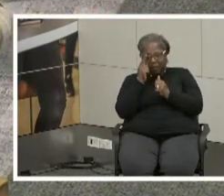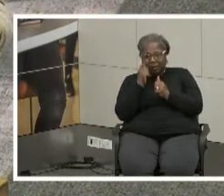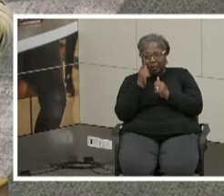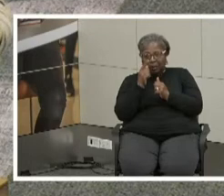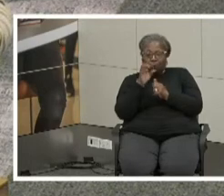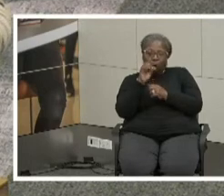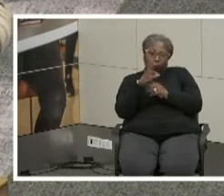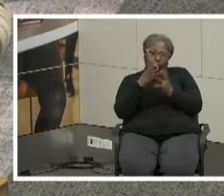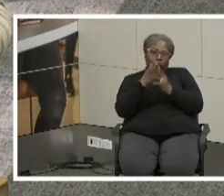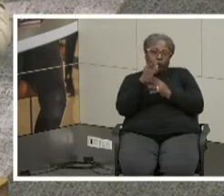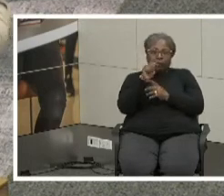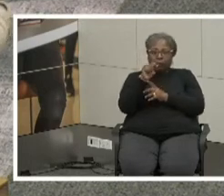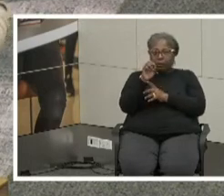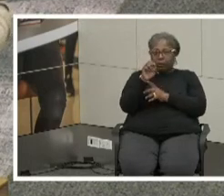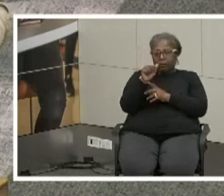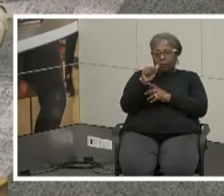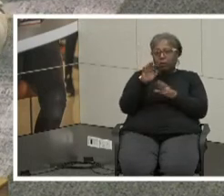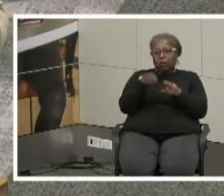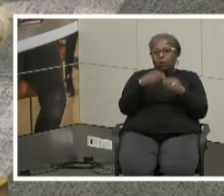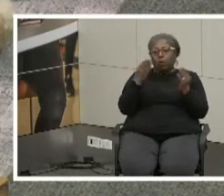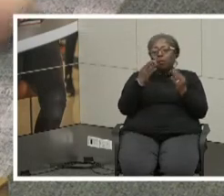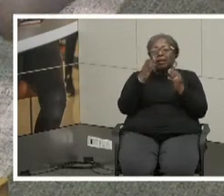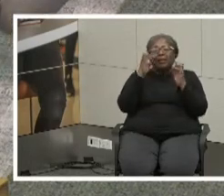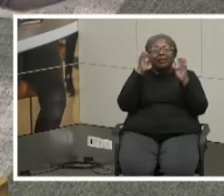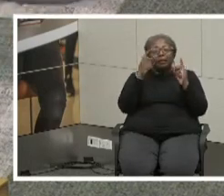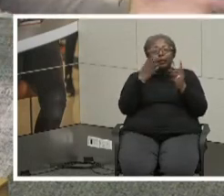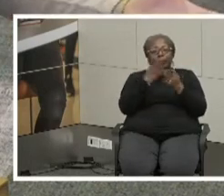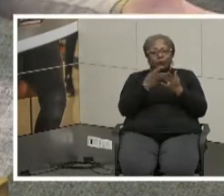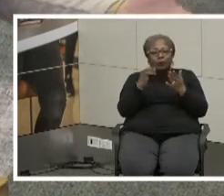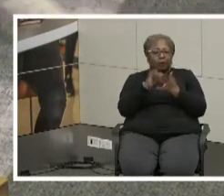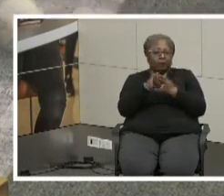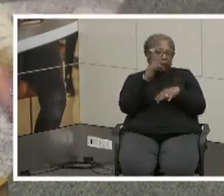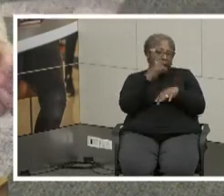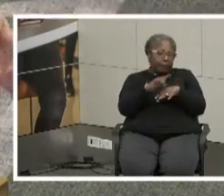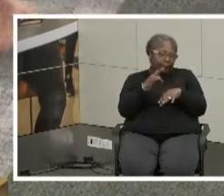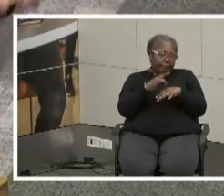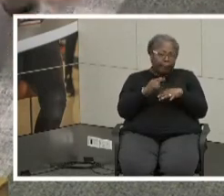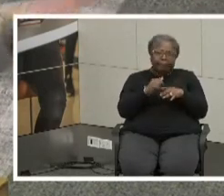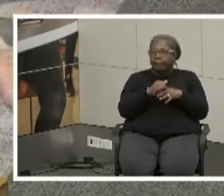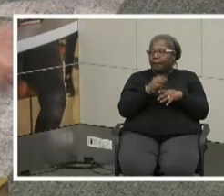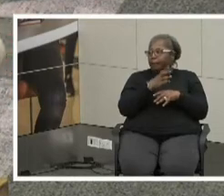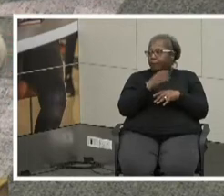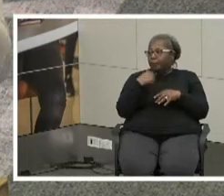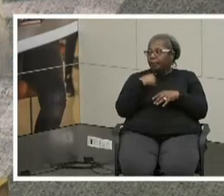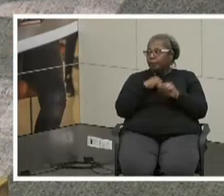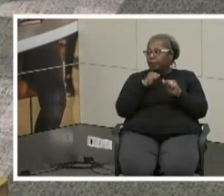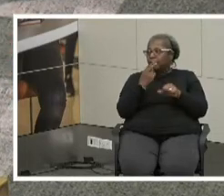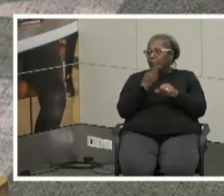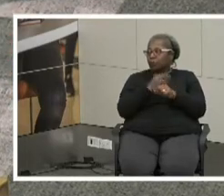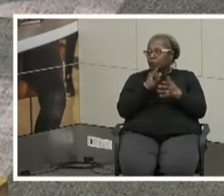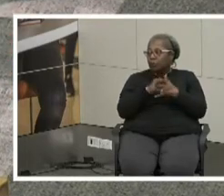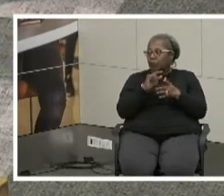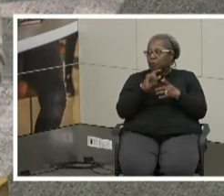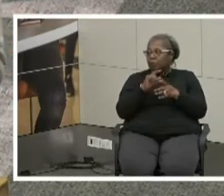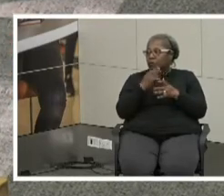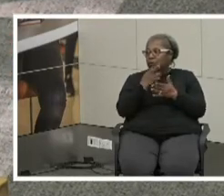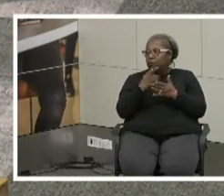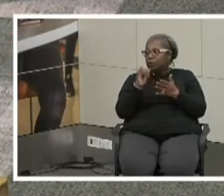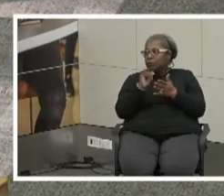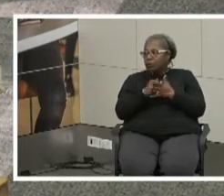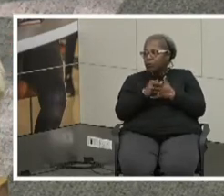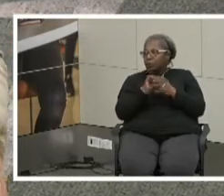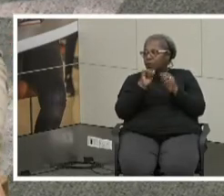and or through Tea's open education resources which means freely available licenses um and we can use that to build the resources